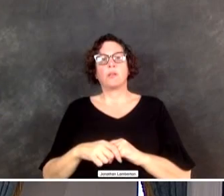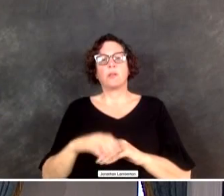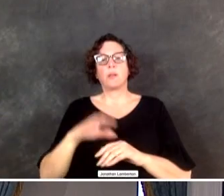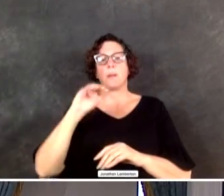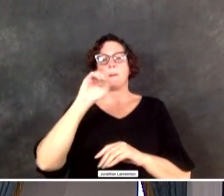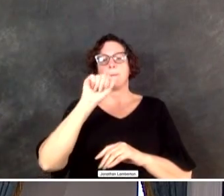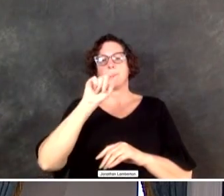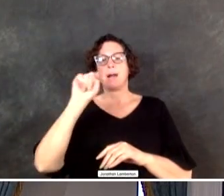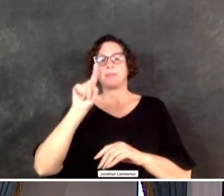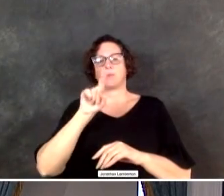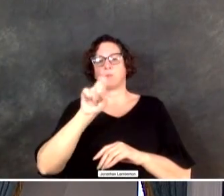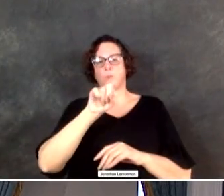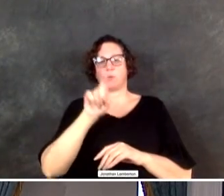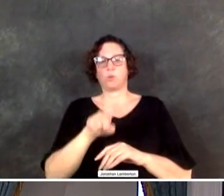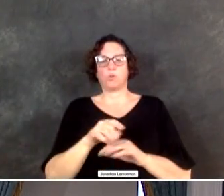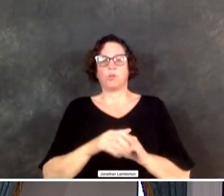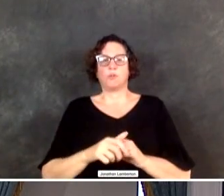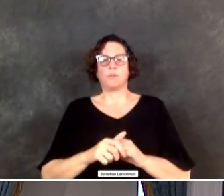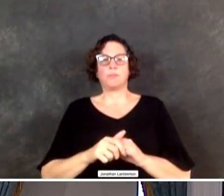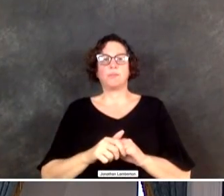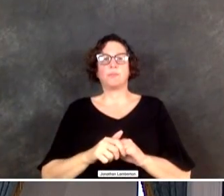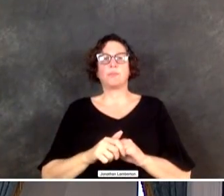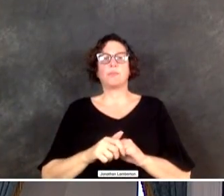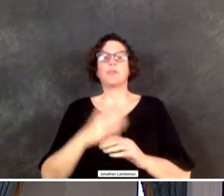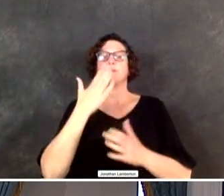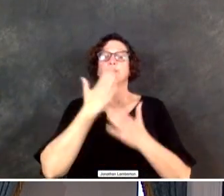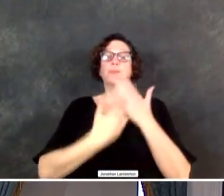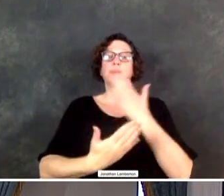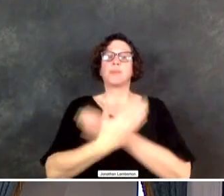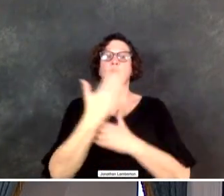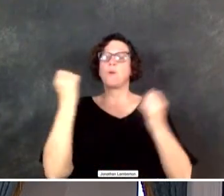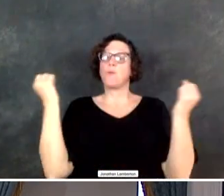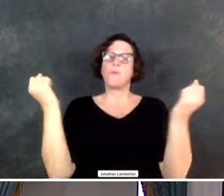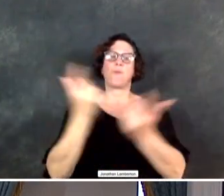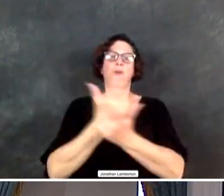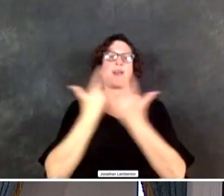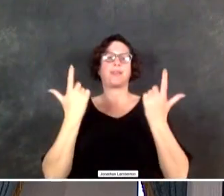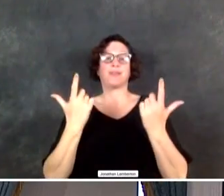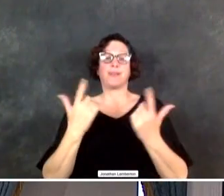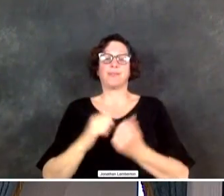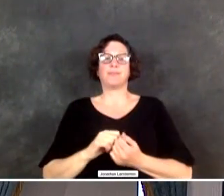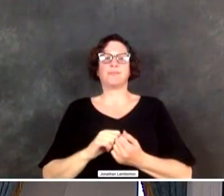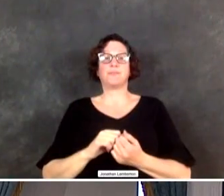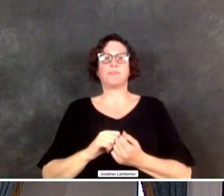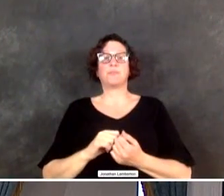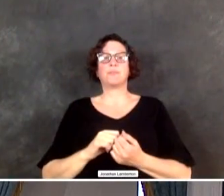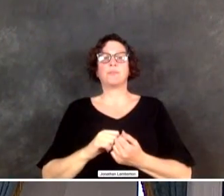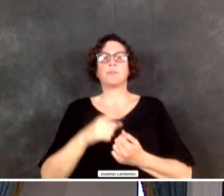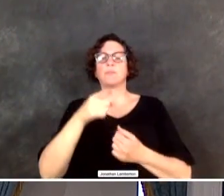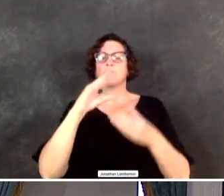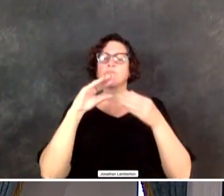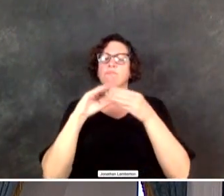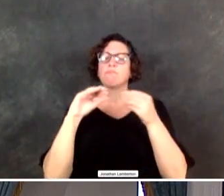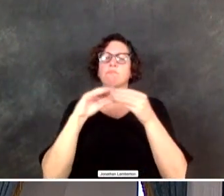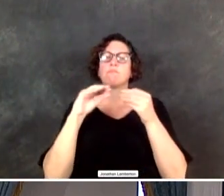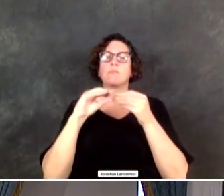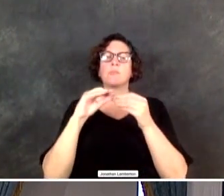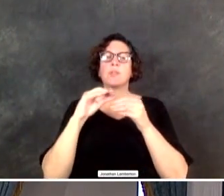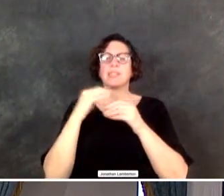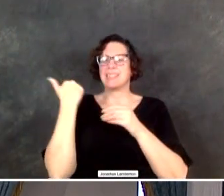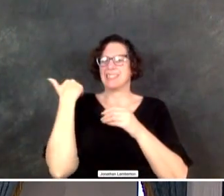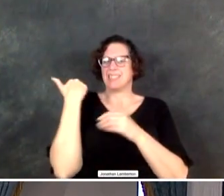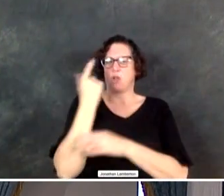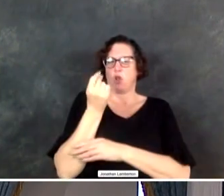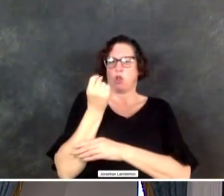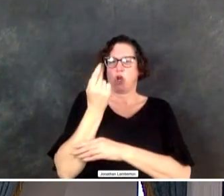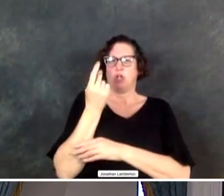Good morning, all. For the mayor, you said Thursday that there could be even stricter restrictions depending on the infection rate.